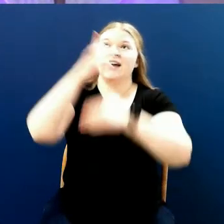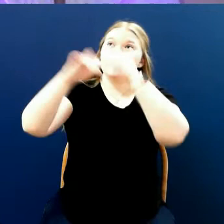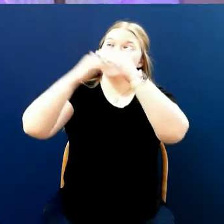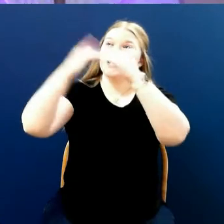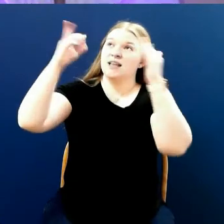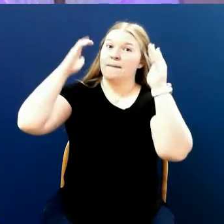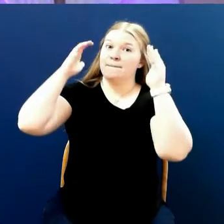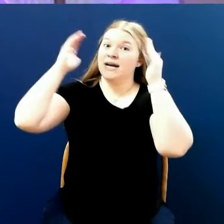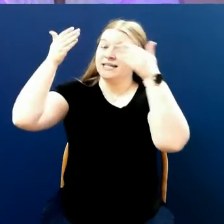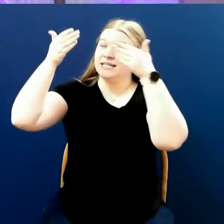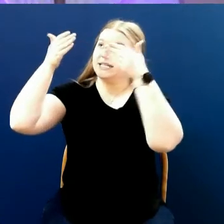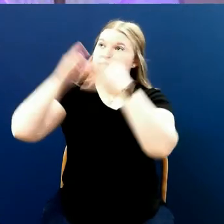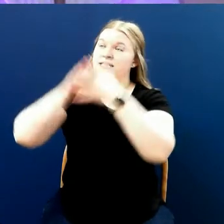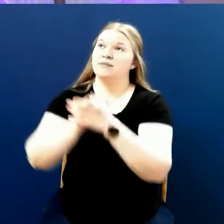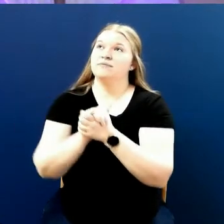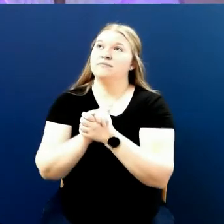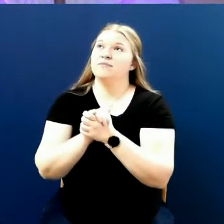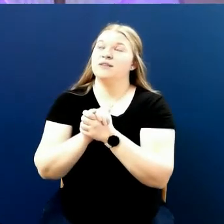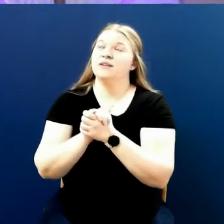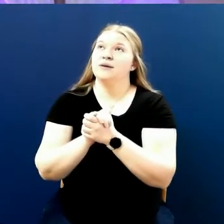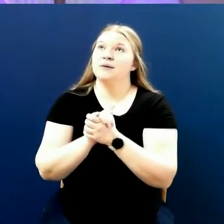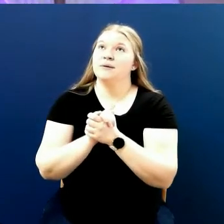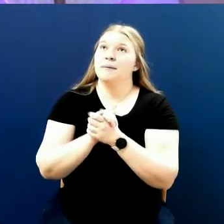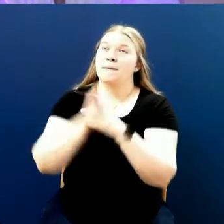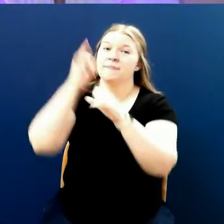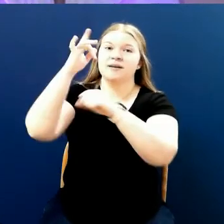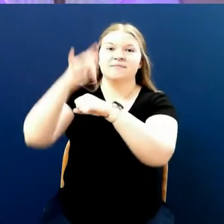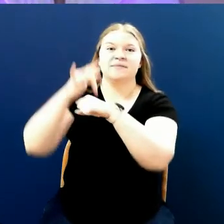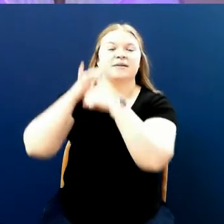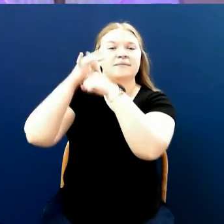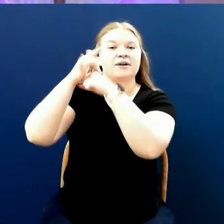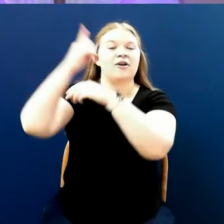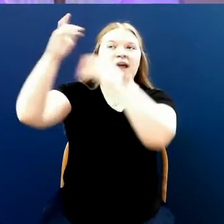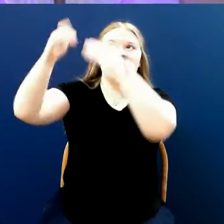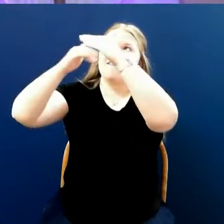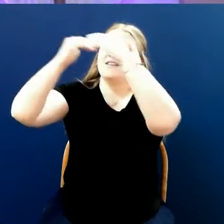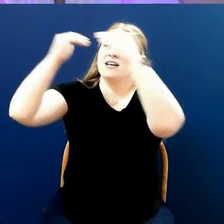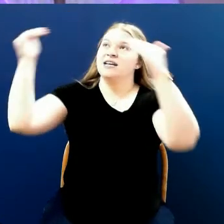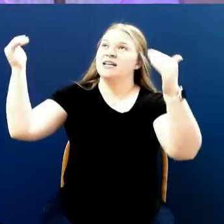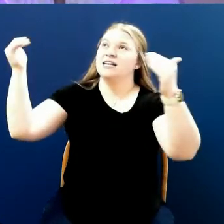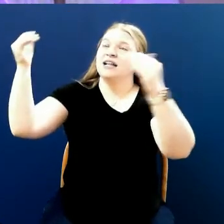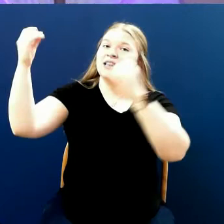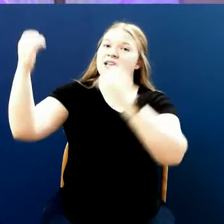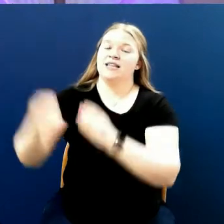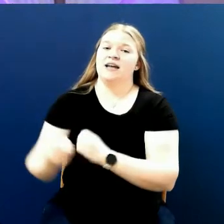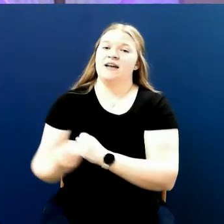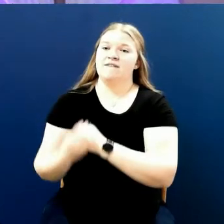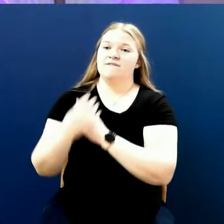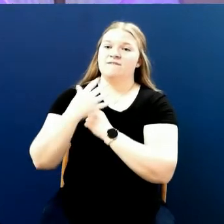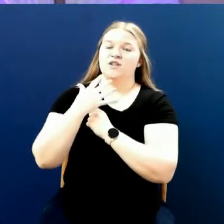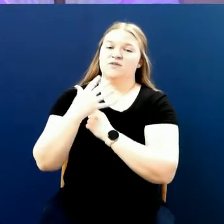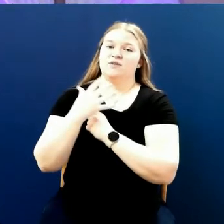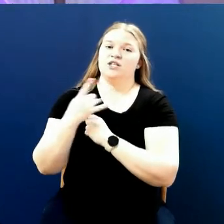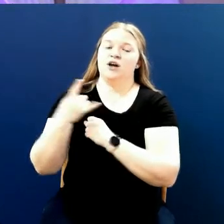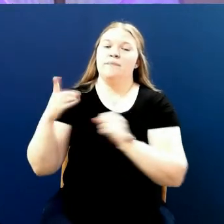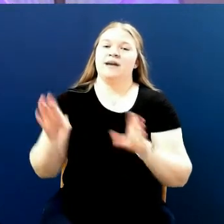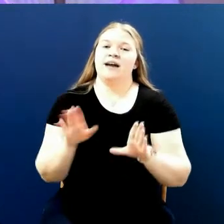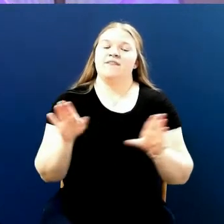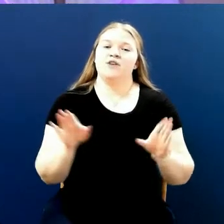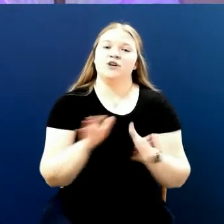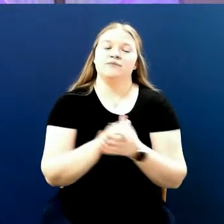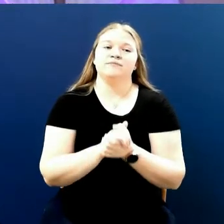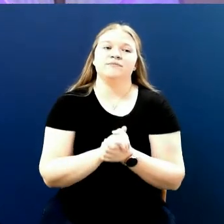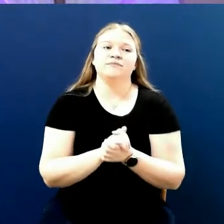minded, to be minded about heaven and let that influence our behavior. And it's